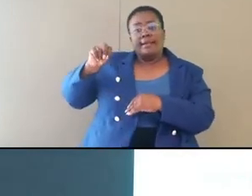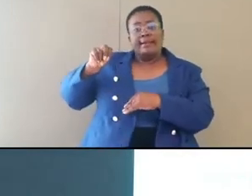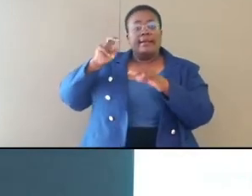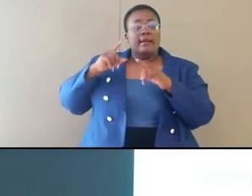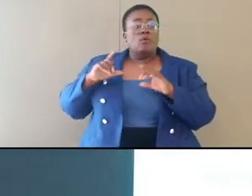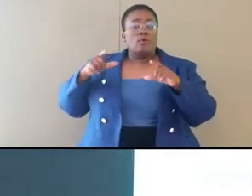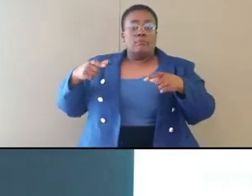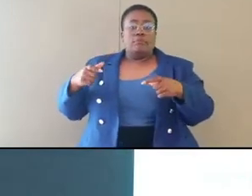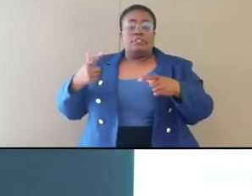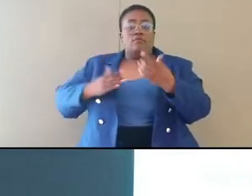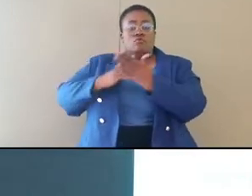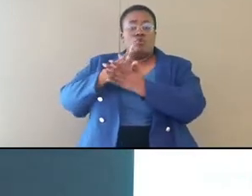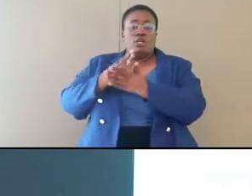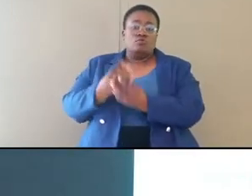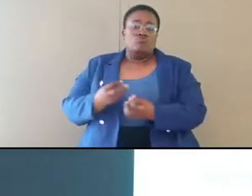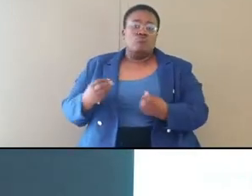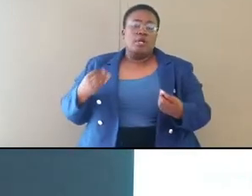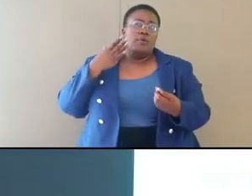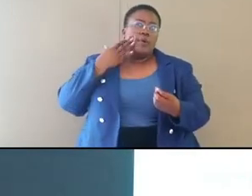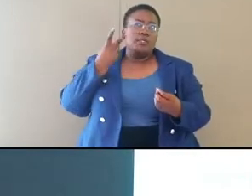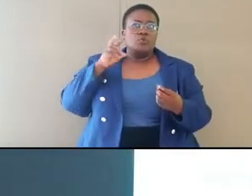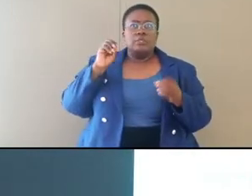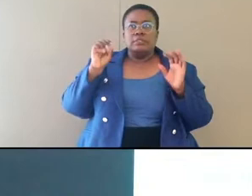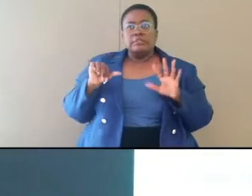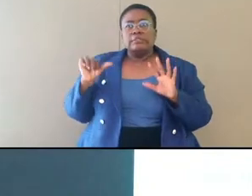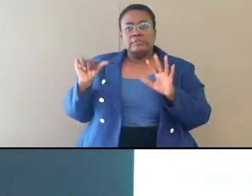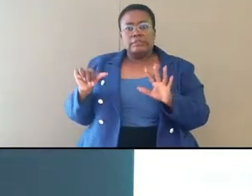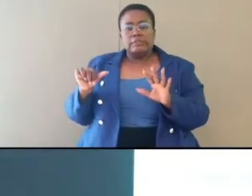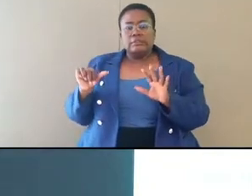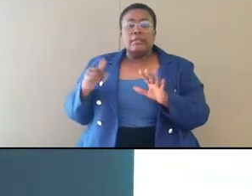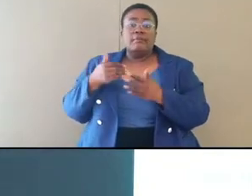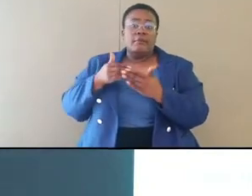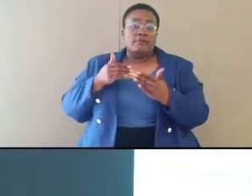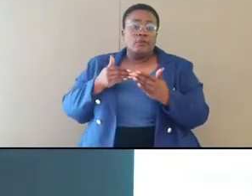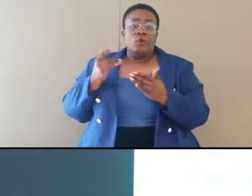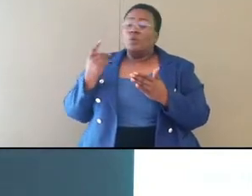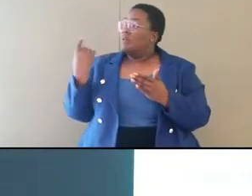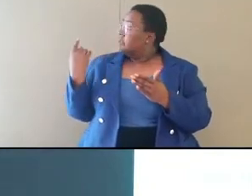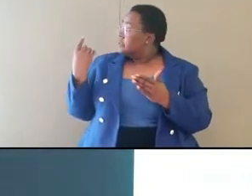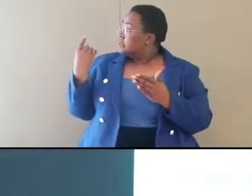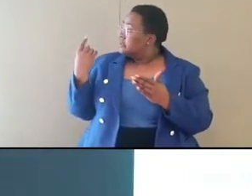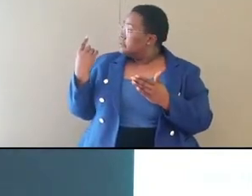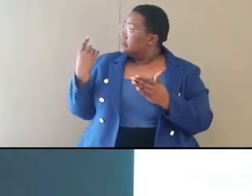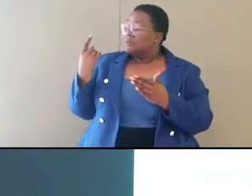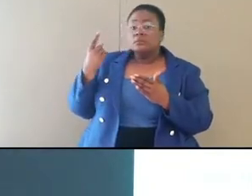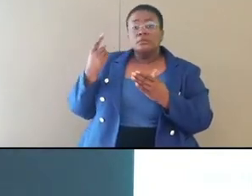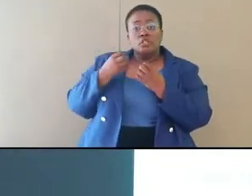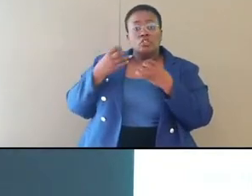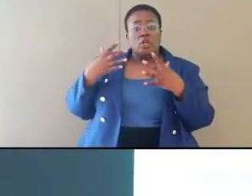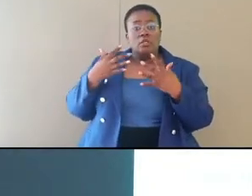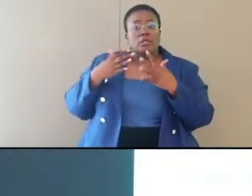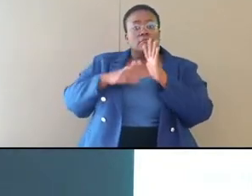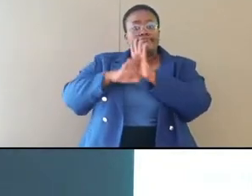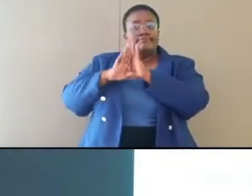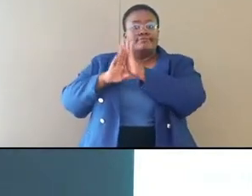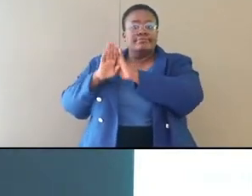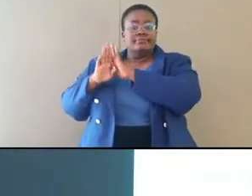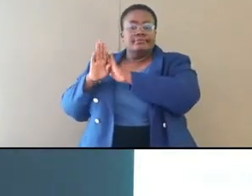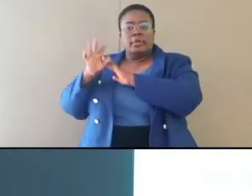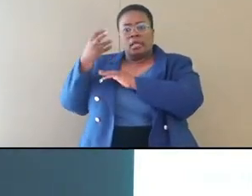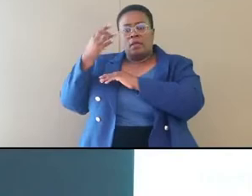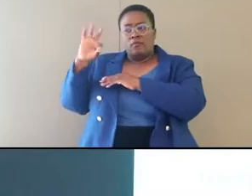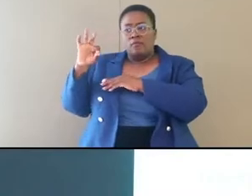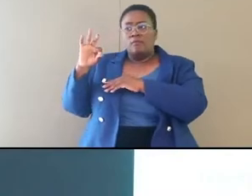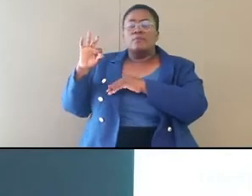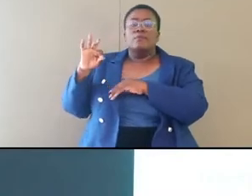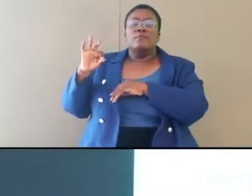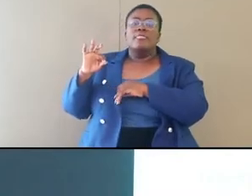Child, already in 2016, you know, before these poverty rates began to rise. The state has just reported to this